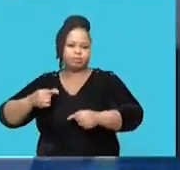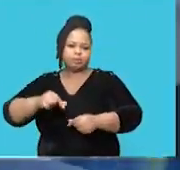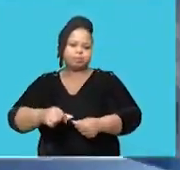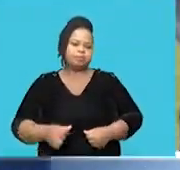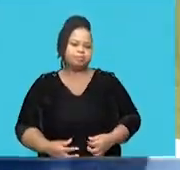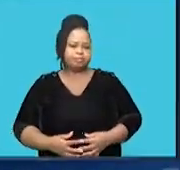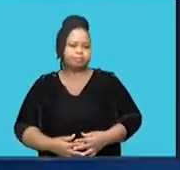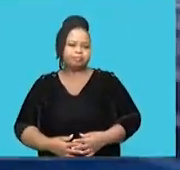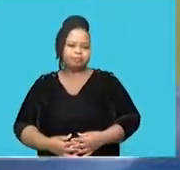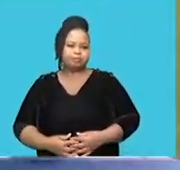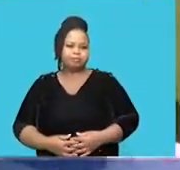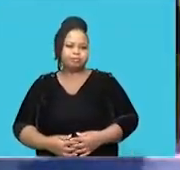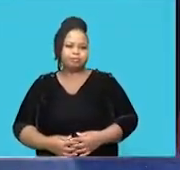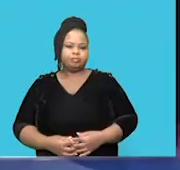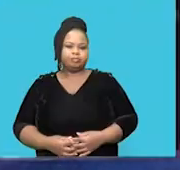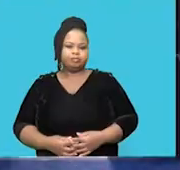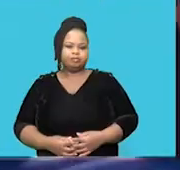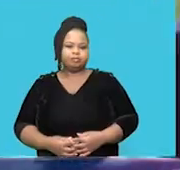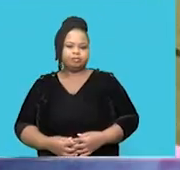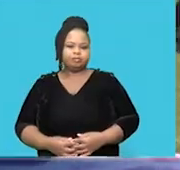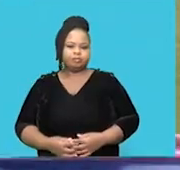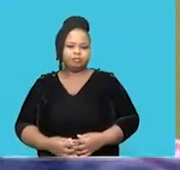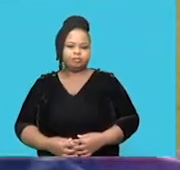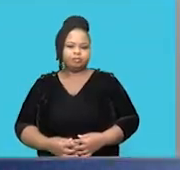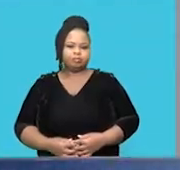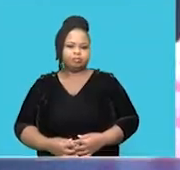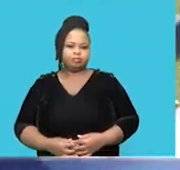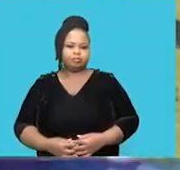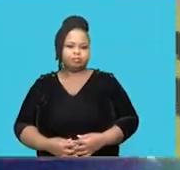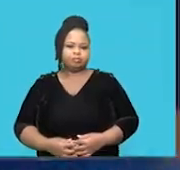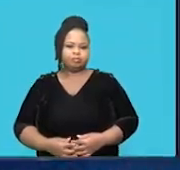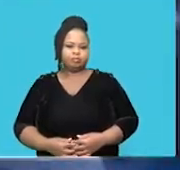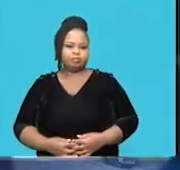Kwiindaba zeSoweto TV ndingunomzabalazo Mduka eGoli.